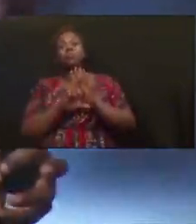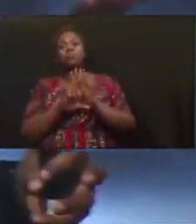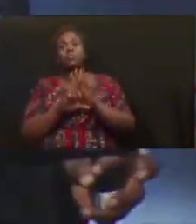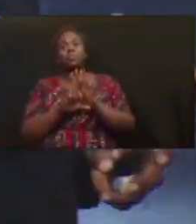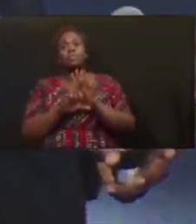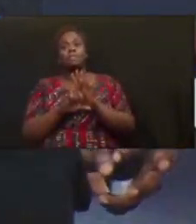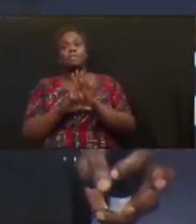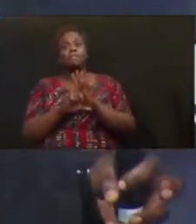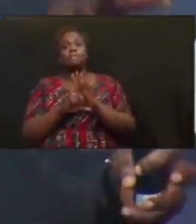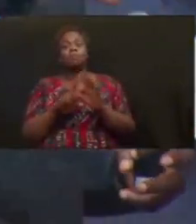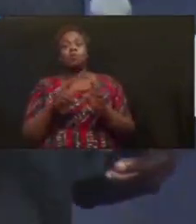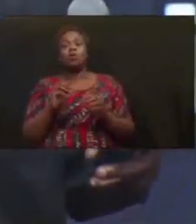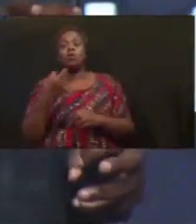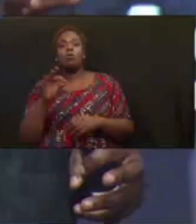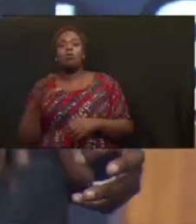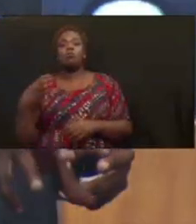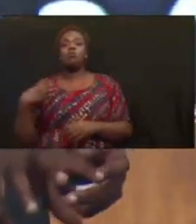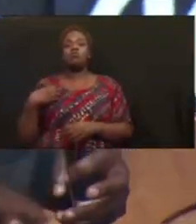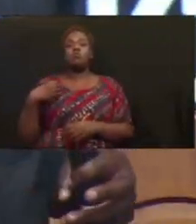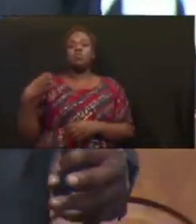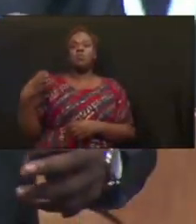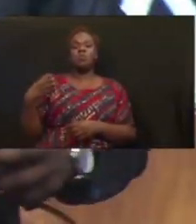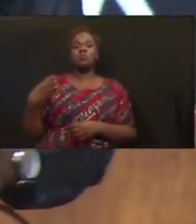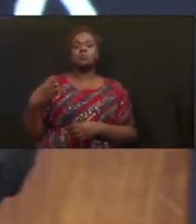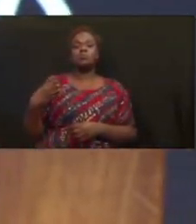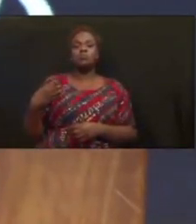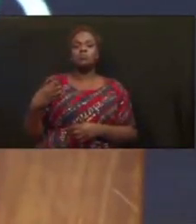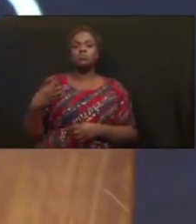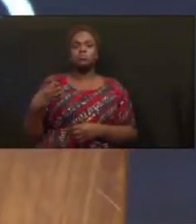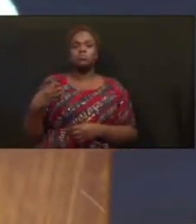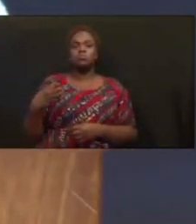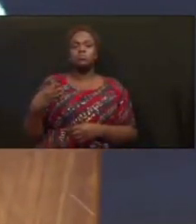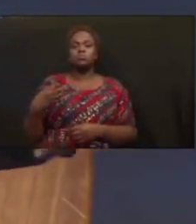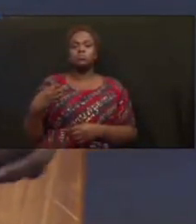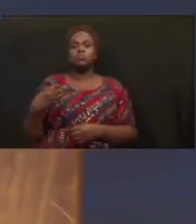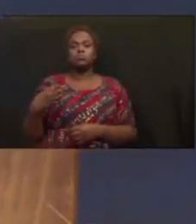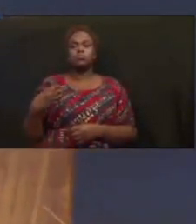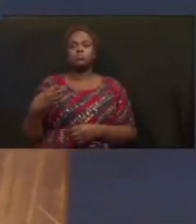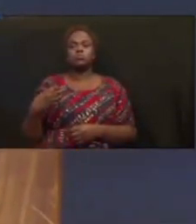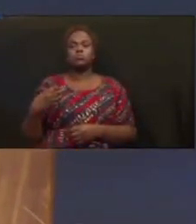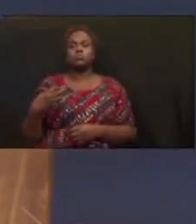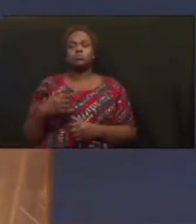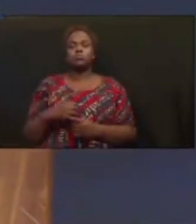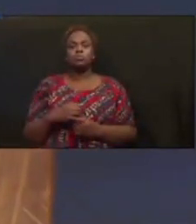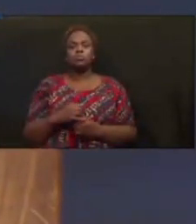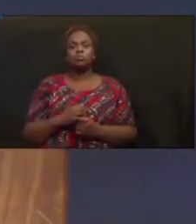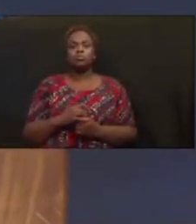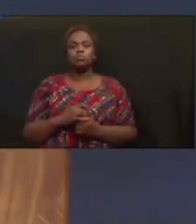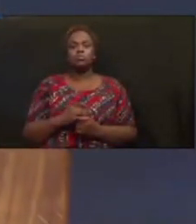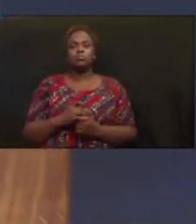but wealth, kingdom wealth and end time wealth is more than buying and selling.